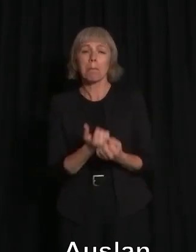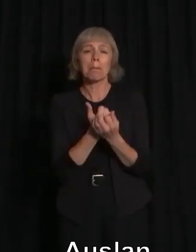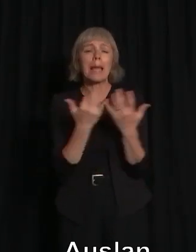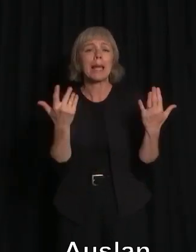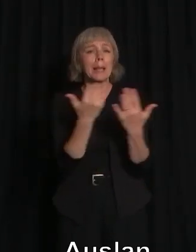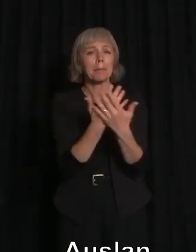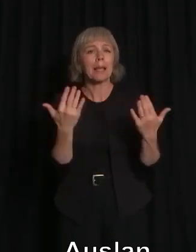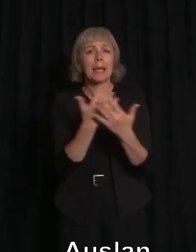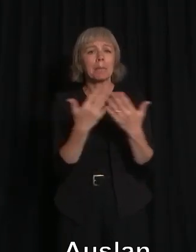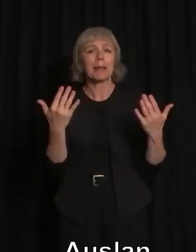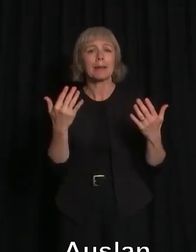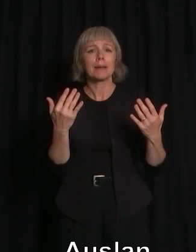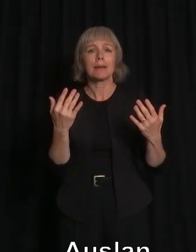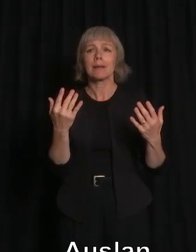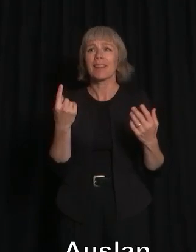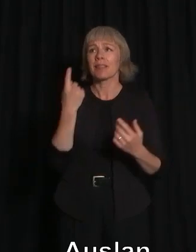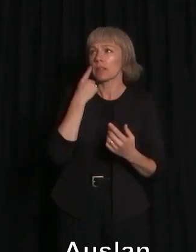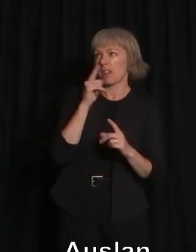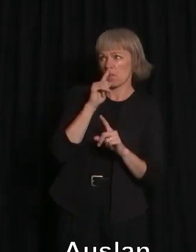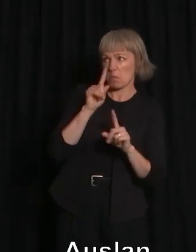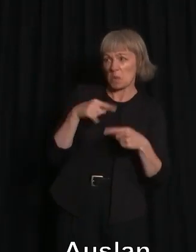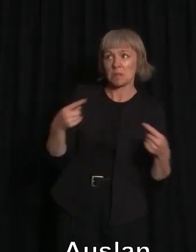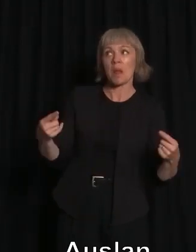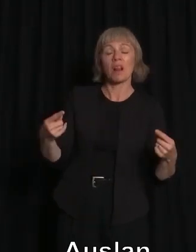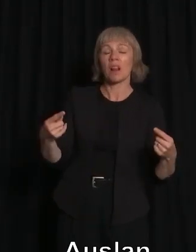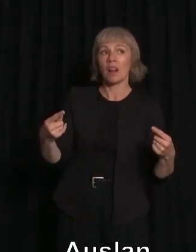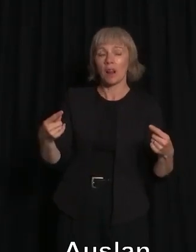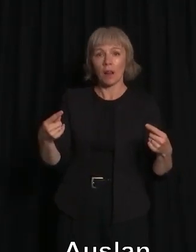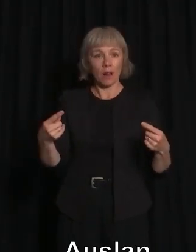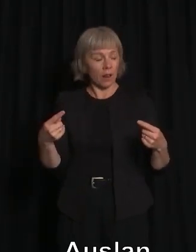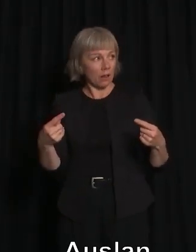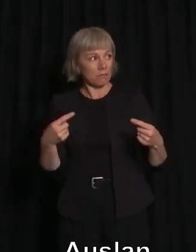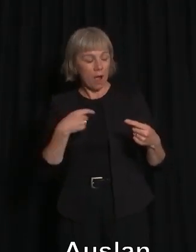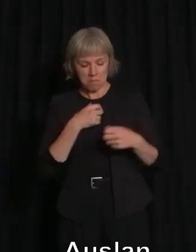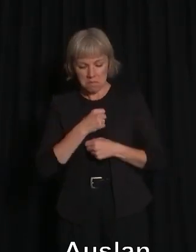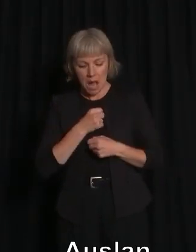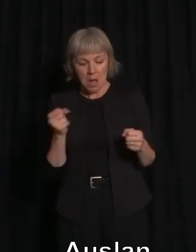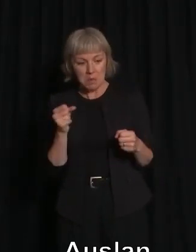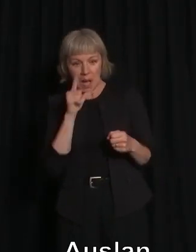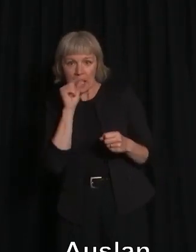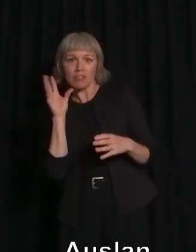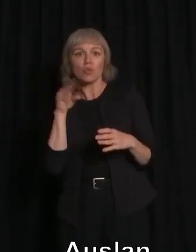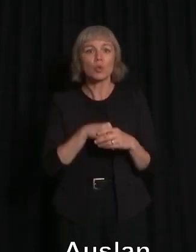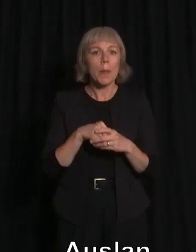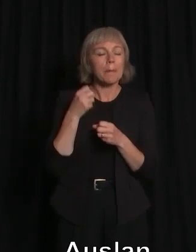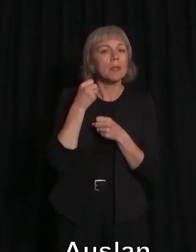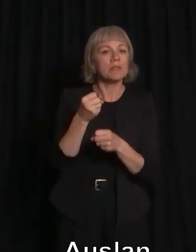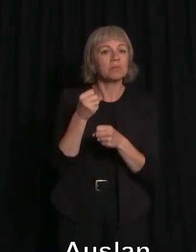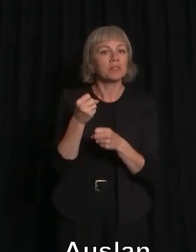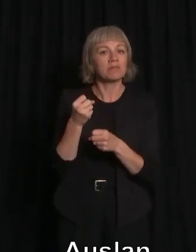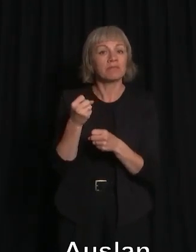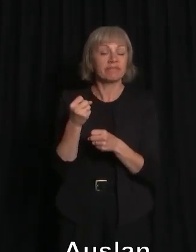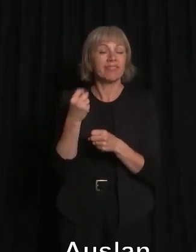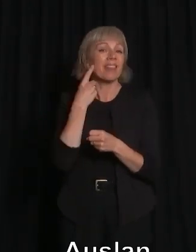may not even imagine for many years that this powerful movement exists. In